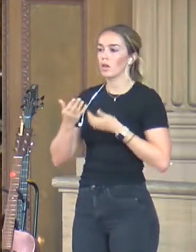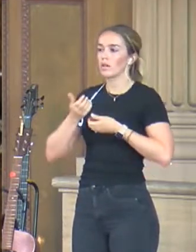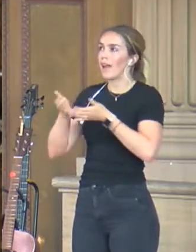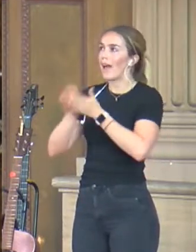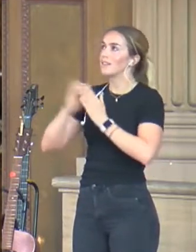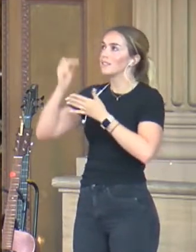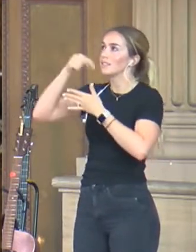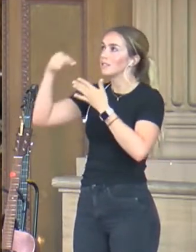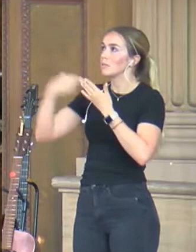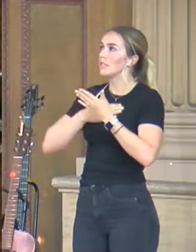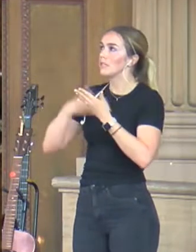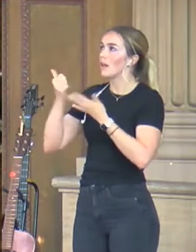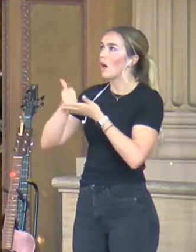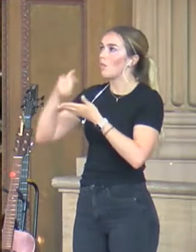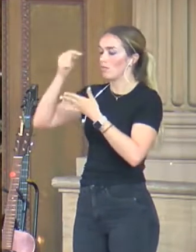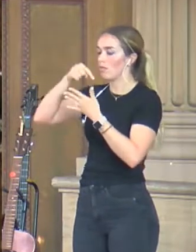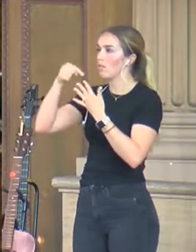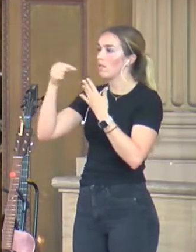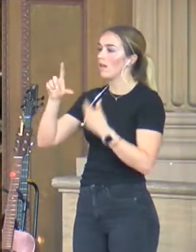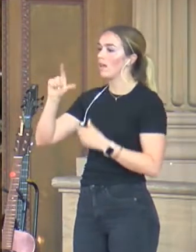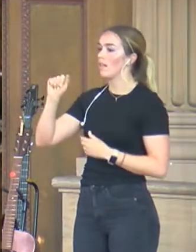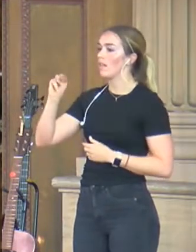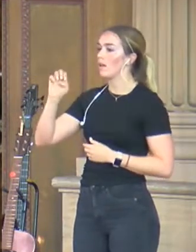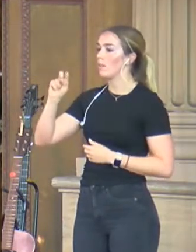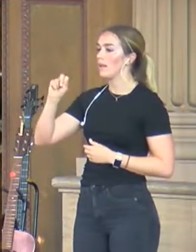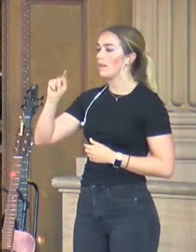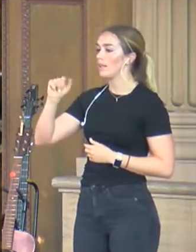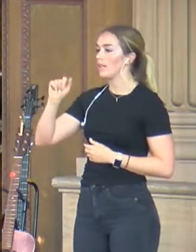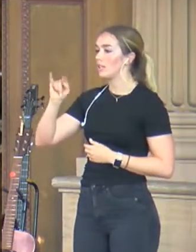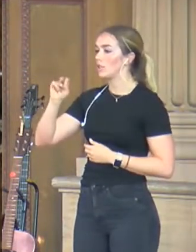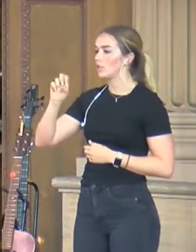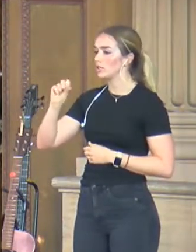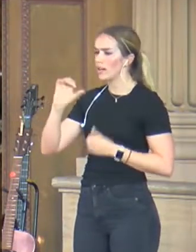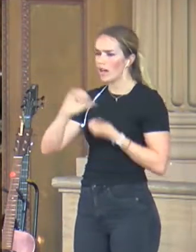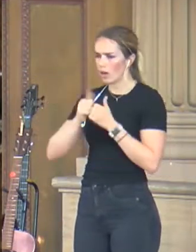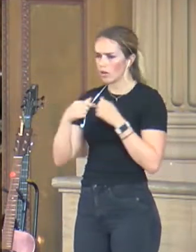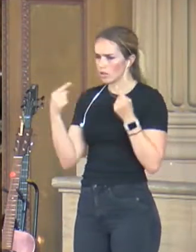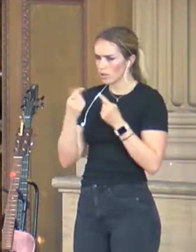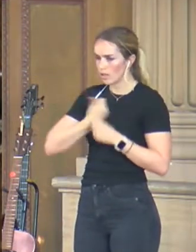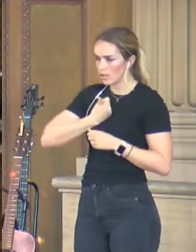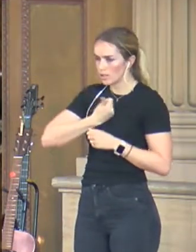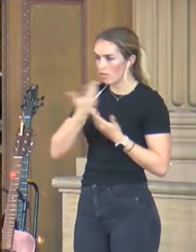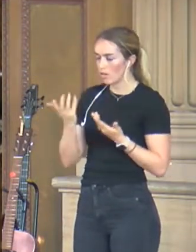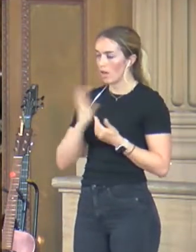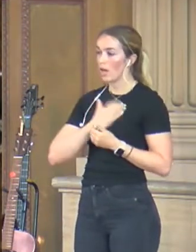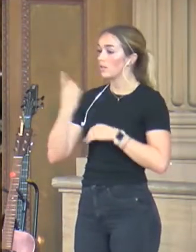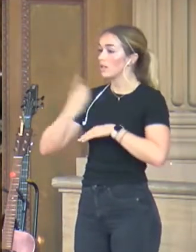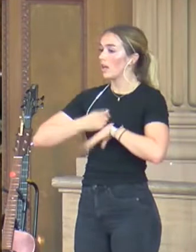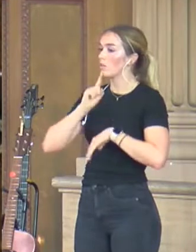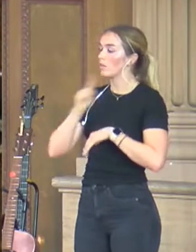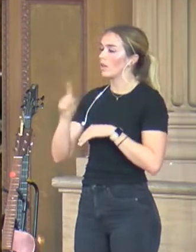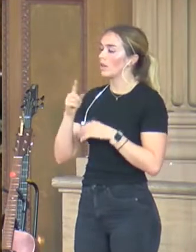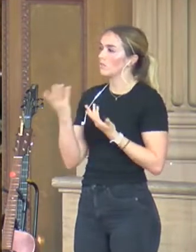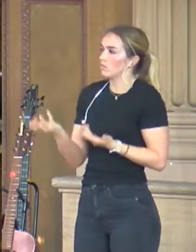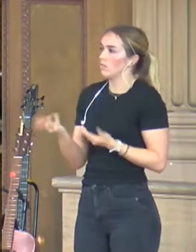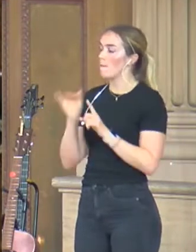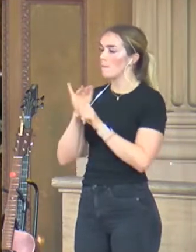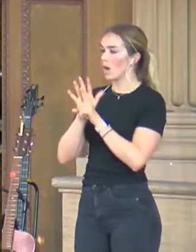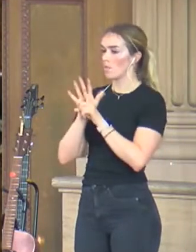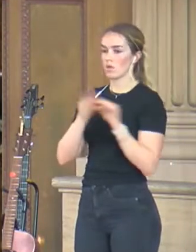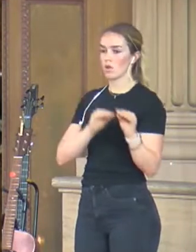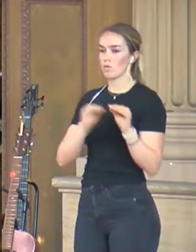And here's how I think how not having these prayers in our lives has hurt us. In our day, there's a very public movement